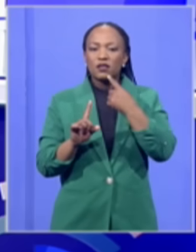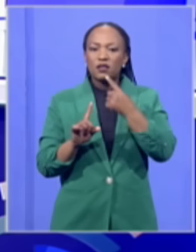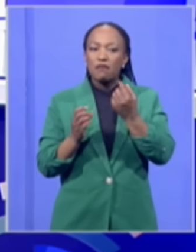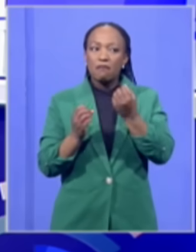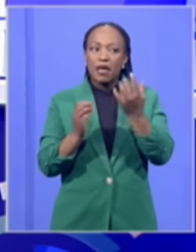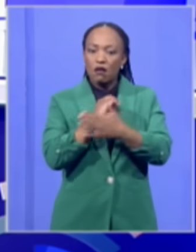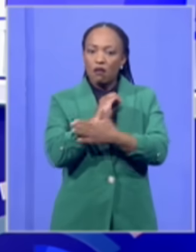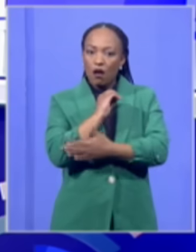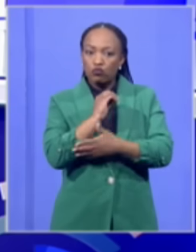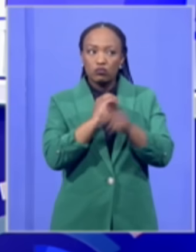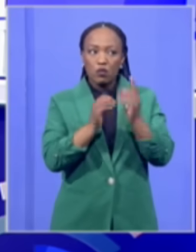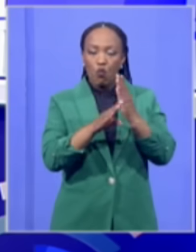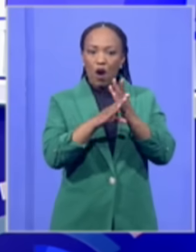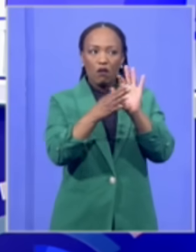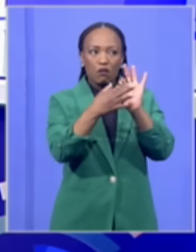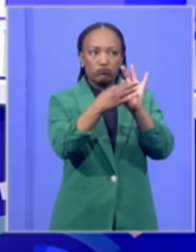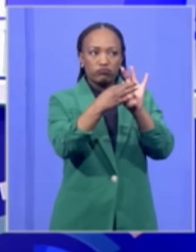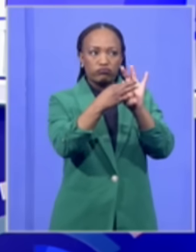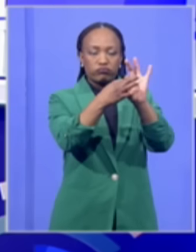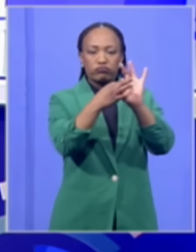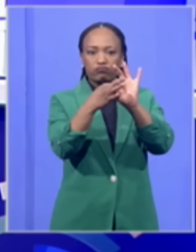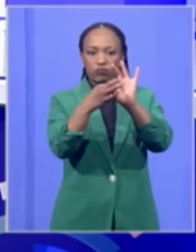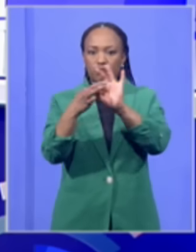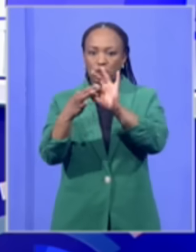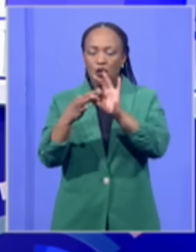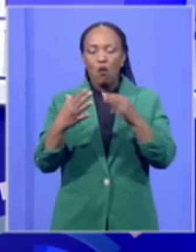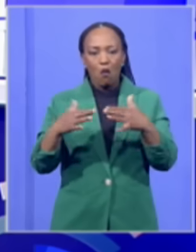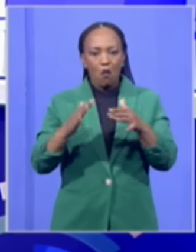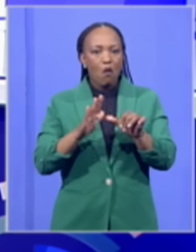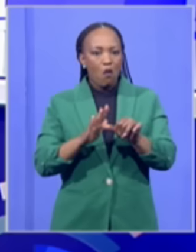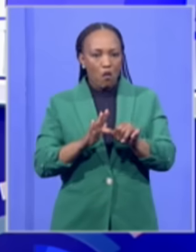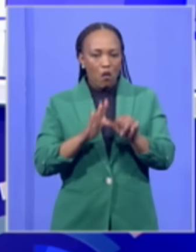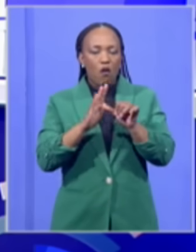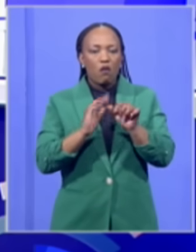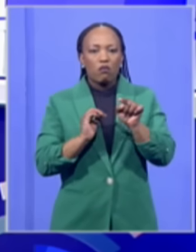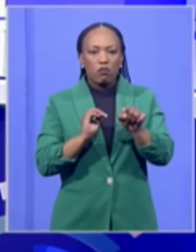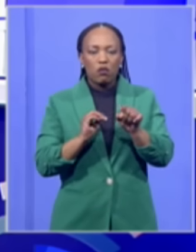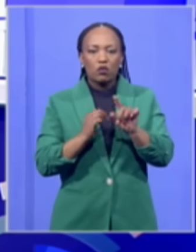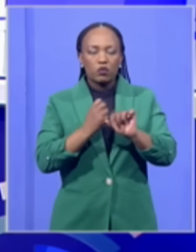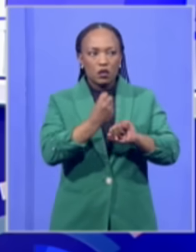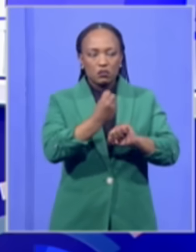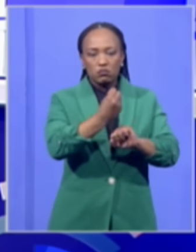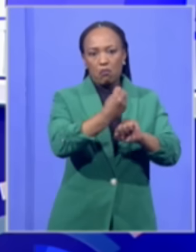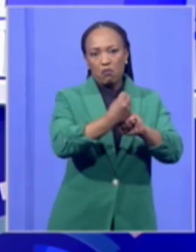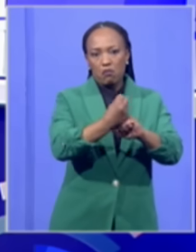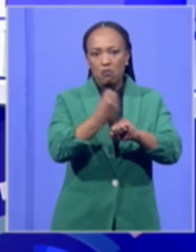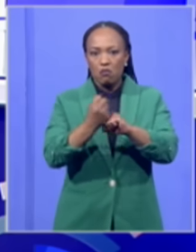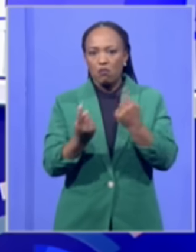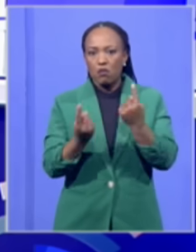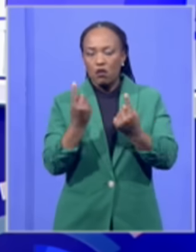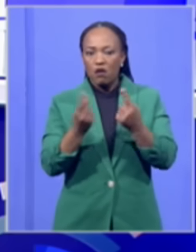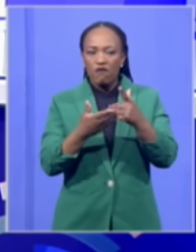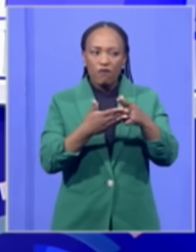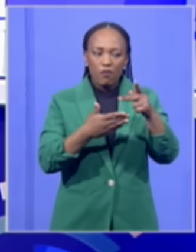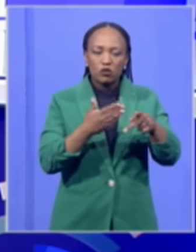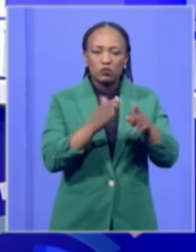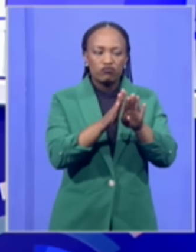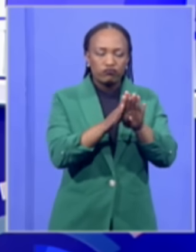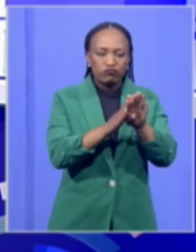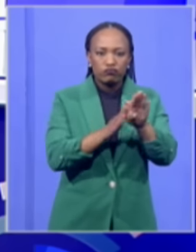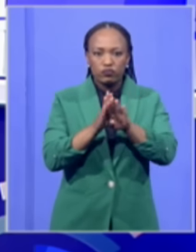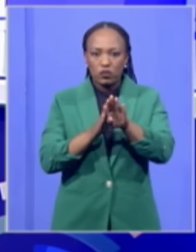tema e bohlokwa yeo di swanelago ke go e kgatha go neelana ka thekgo le go kaonafatša go lokišetšeng diprotšeke le go